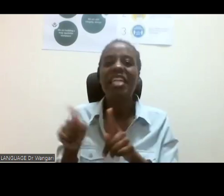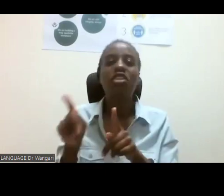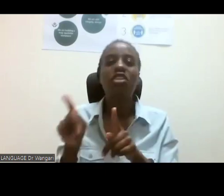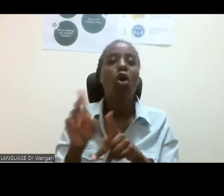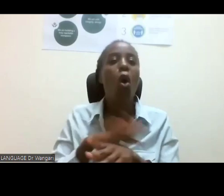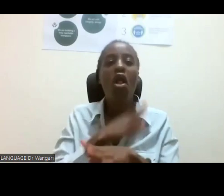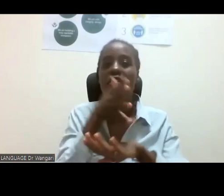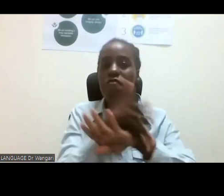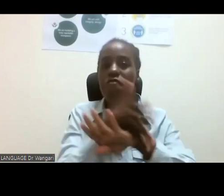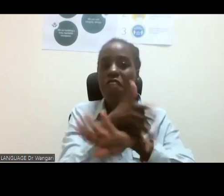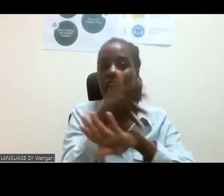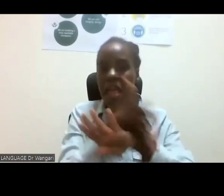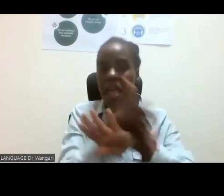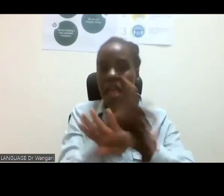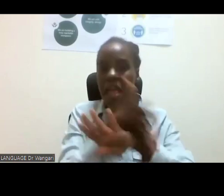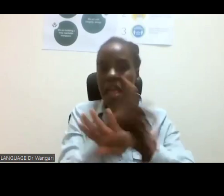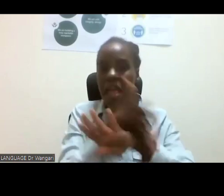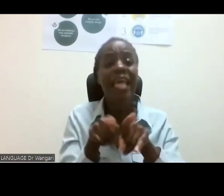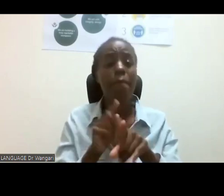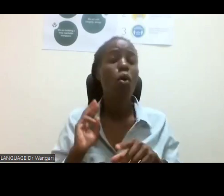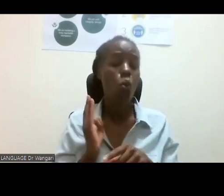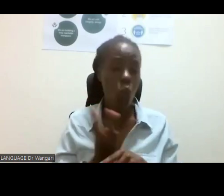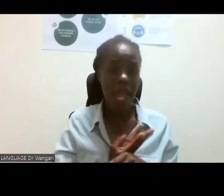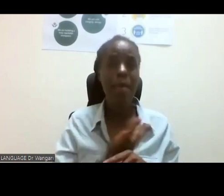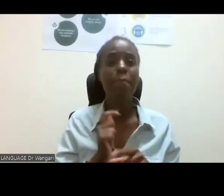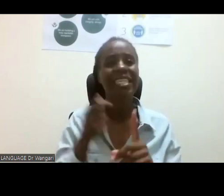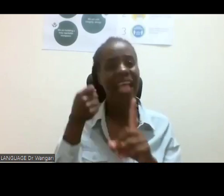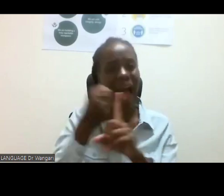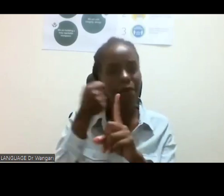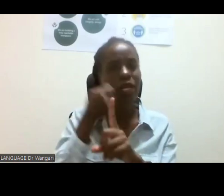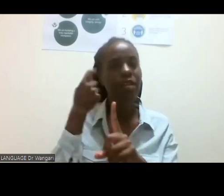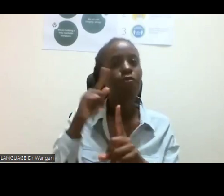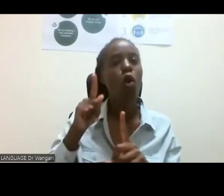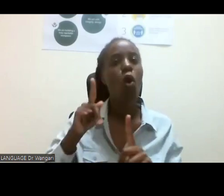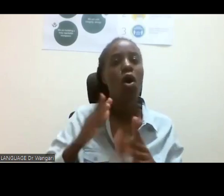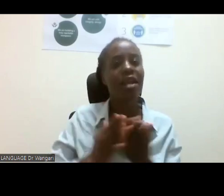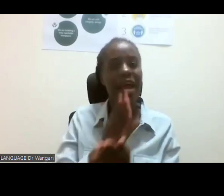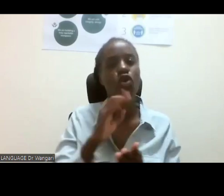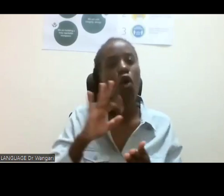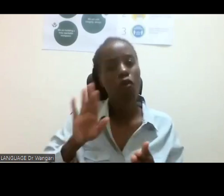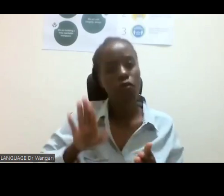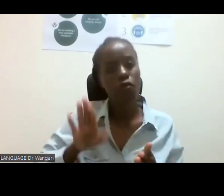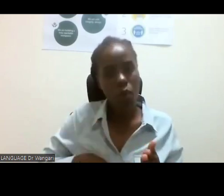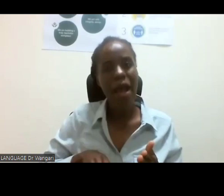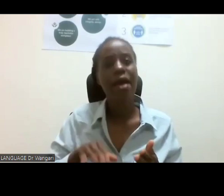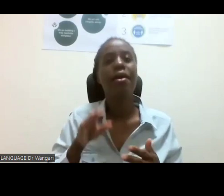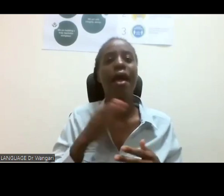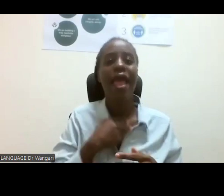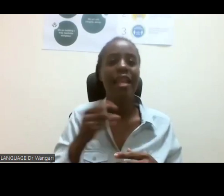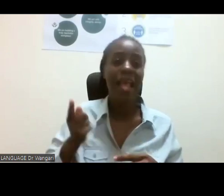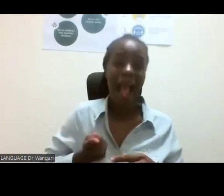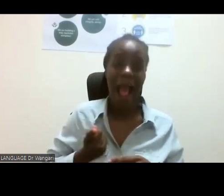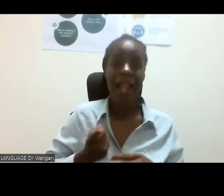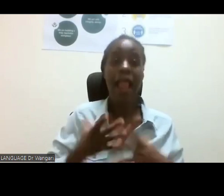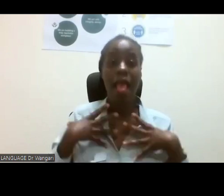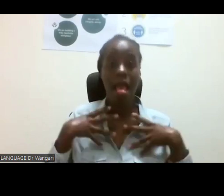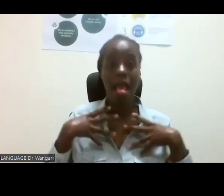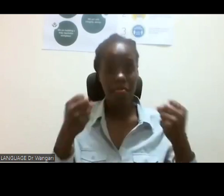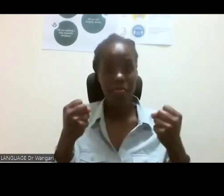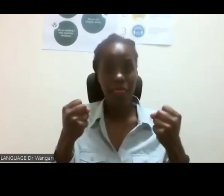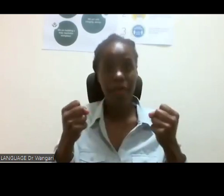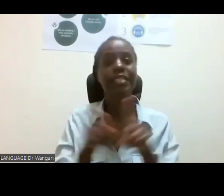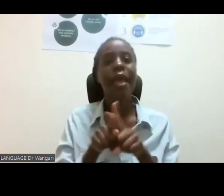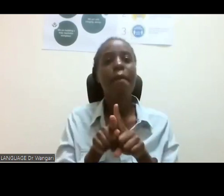providers as advocates for health and rights of girls and women. The health sector has a vital role to play